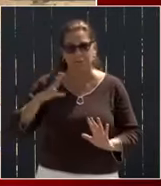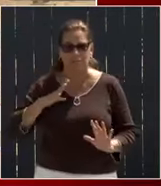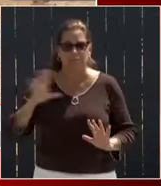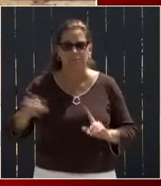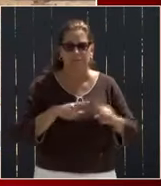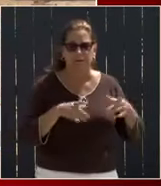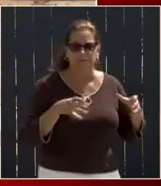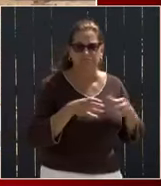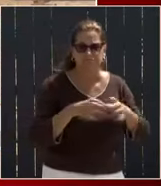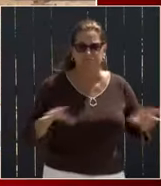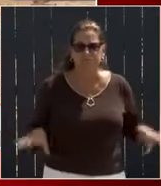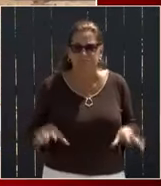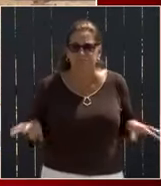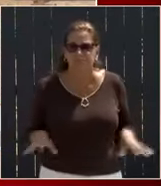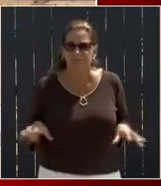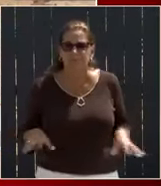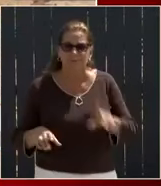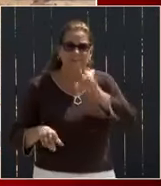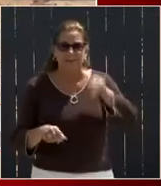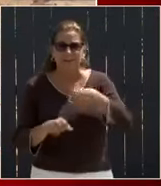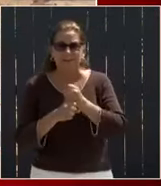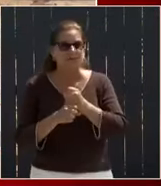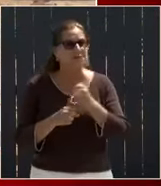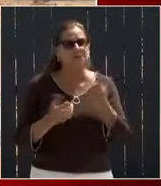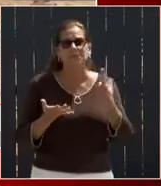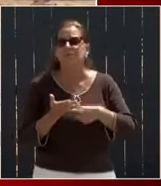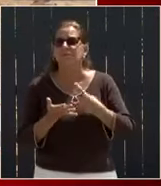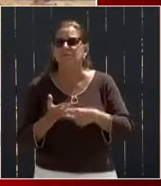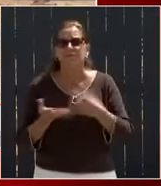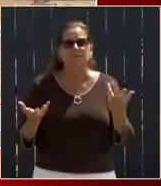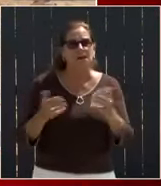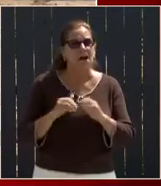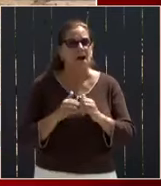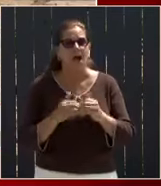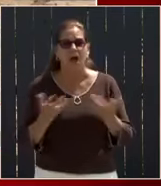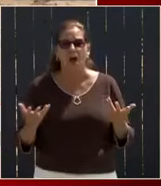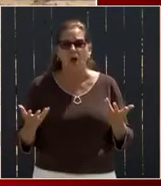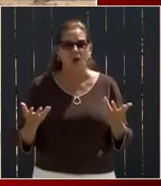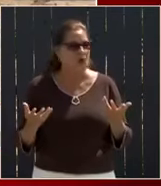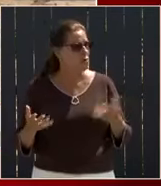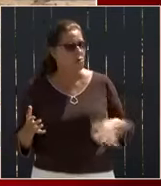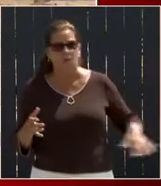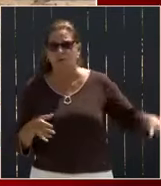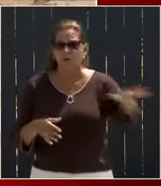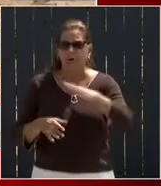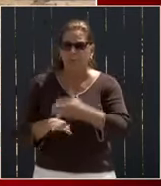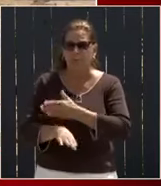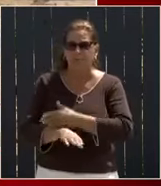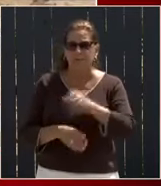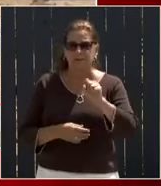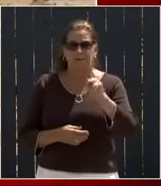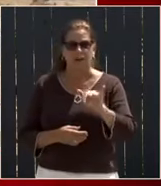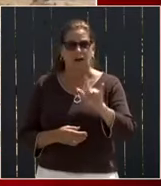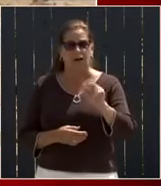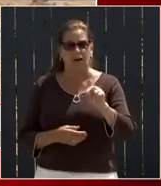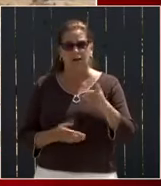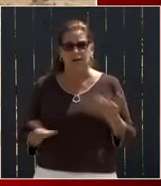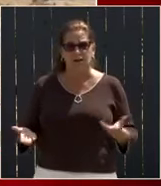spent talking about Skylands and talking about what the wishes of the community are and how we can deliver on those